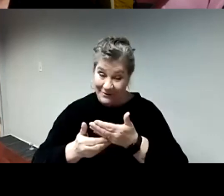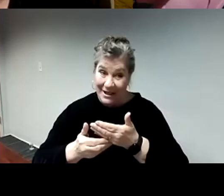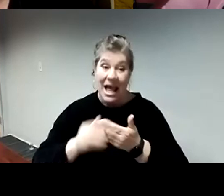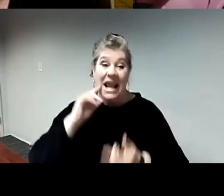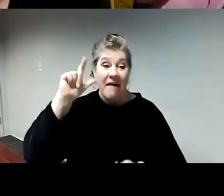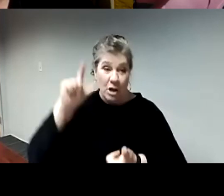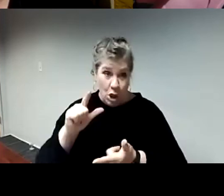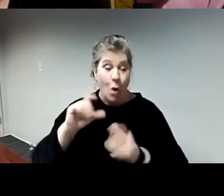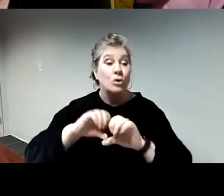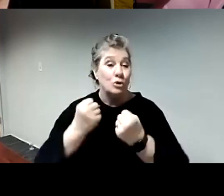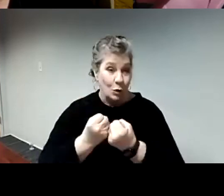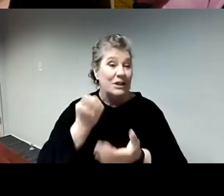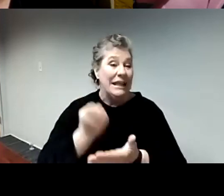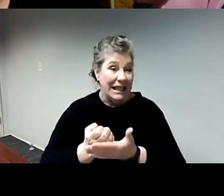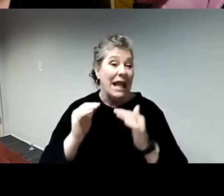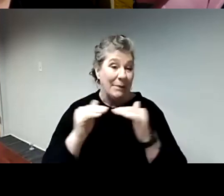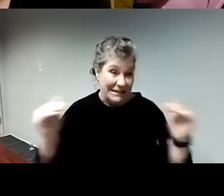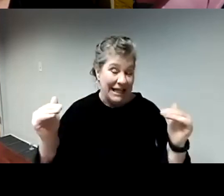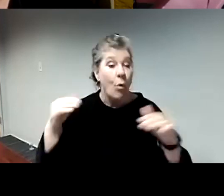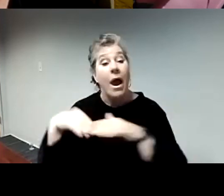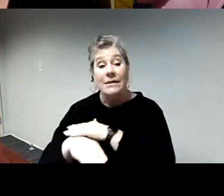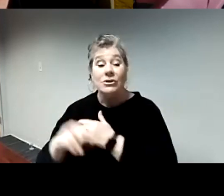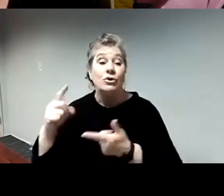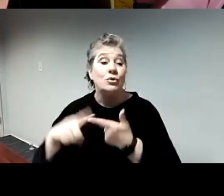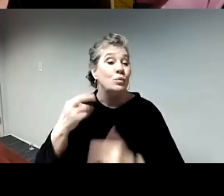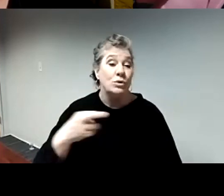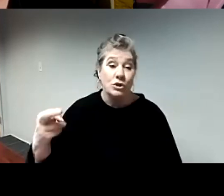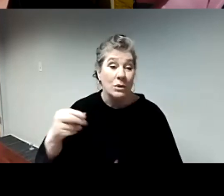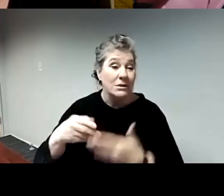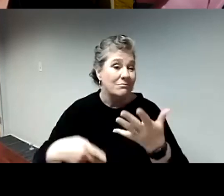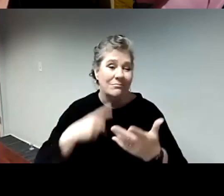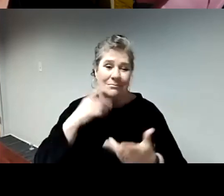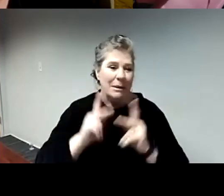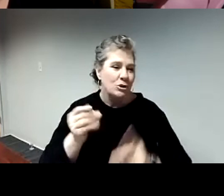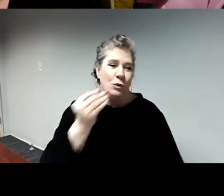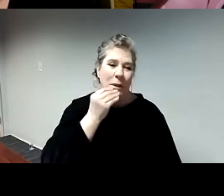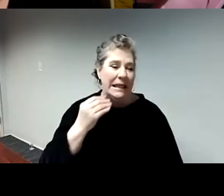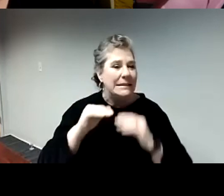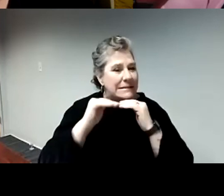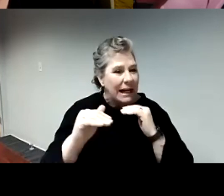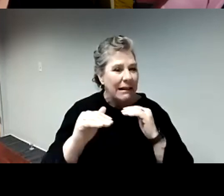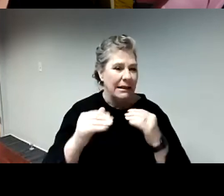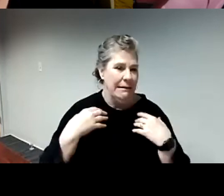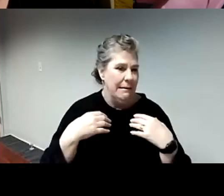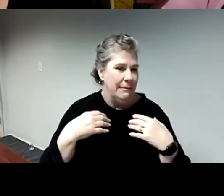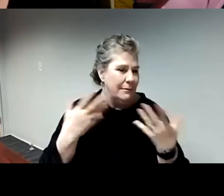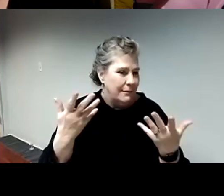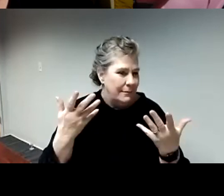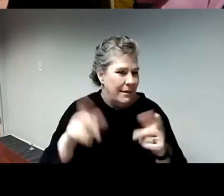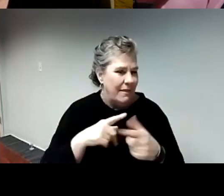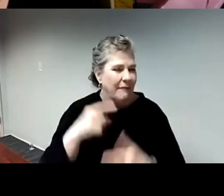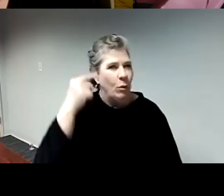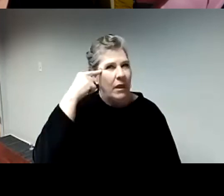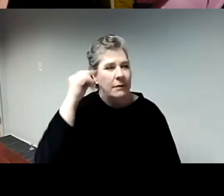lower socioeconomic status and access to resources that allow people to eat steadily, then if we're